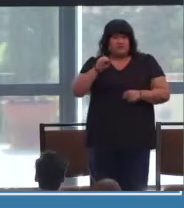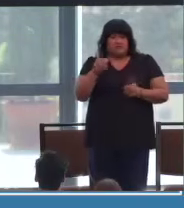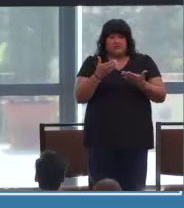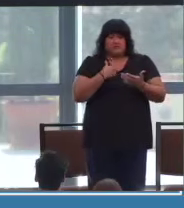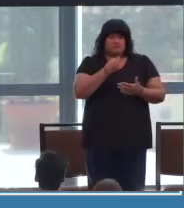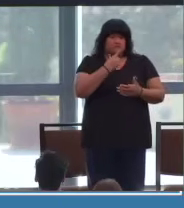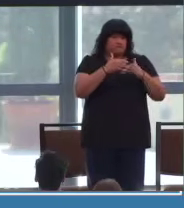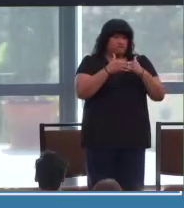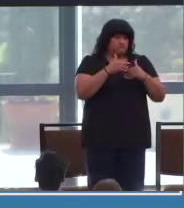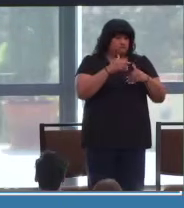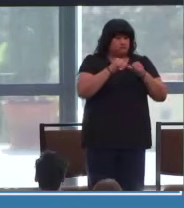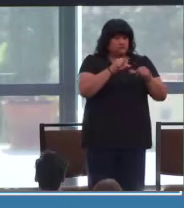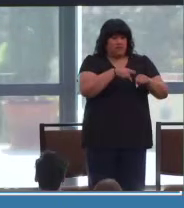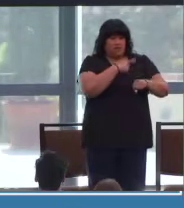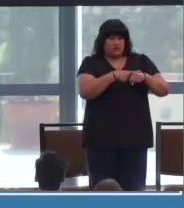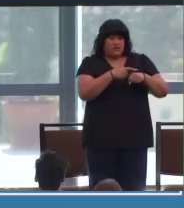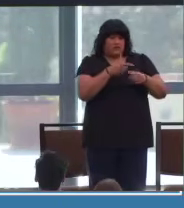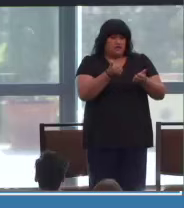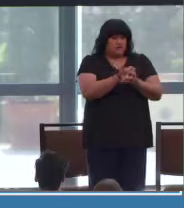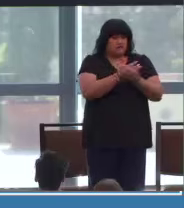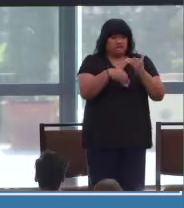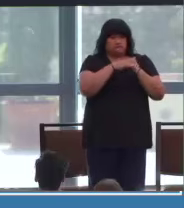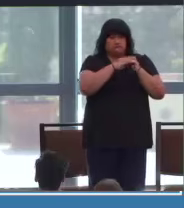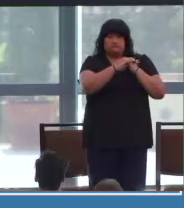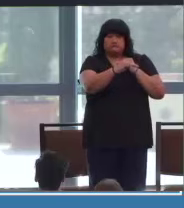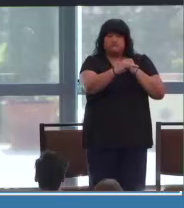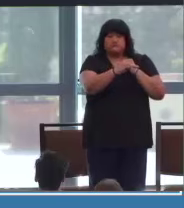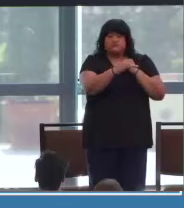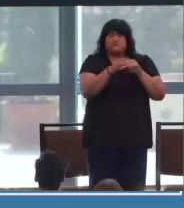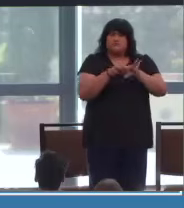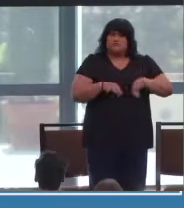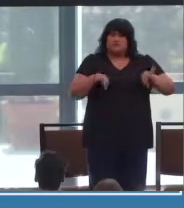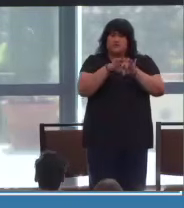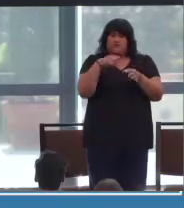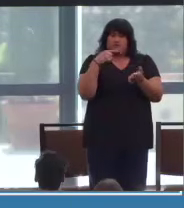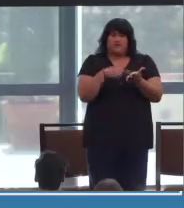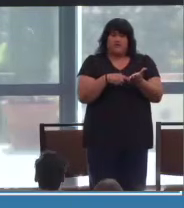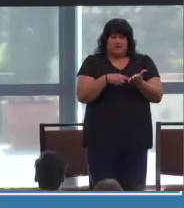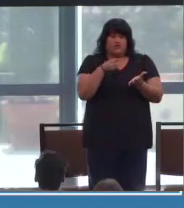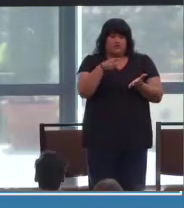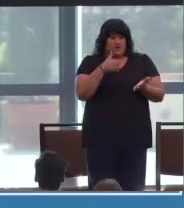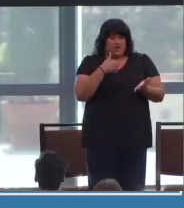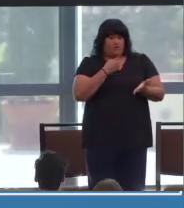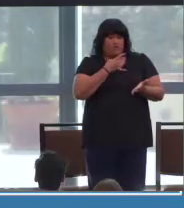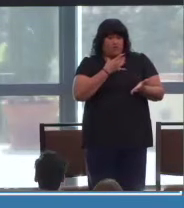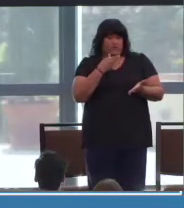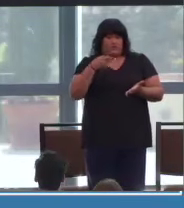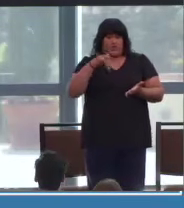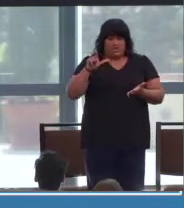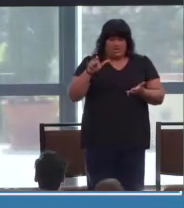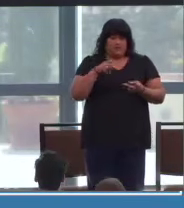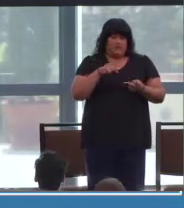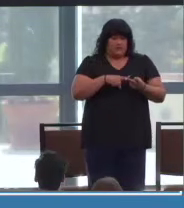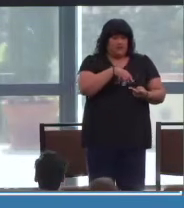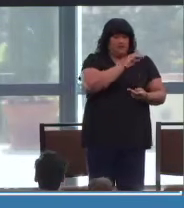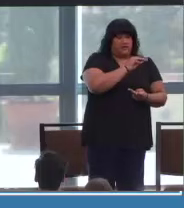things are stable. But it's important to recognize that when you're on a hormone-containing pill and mycophenolate,